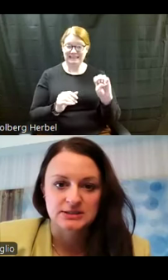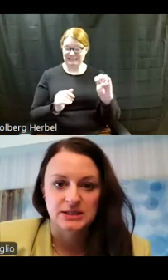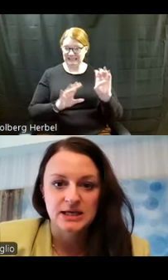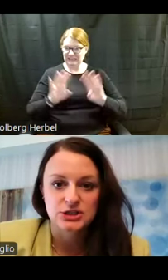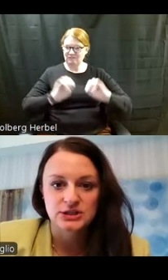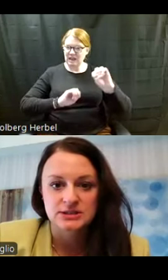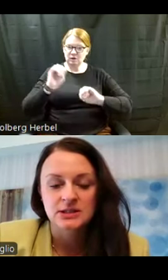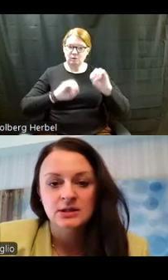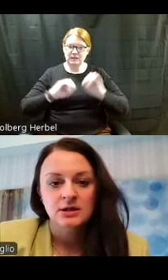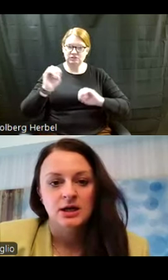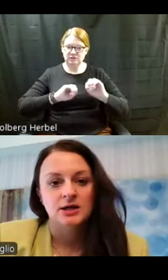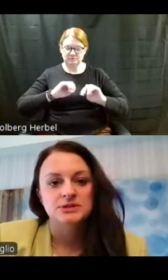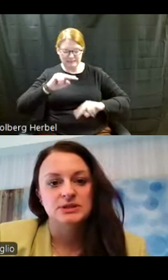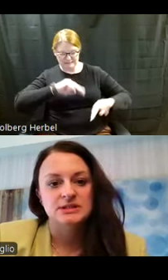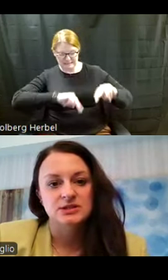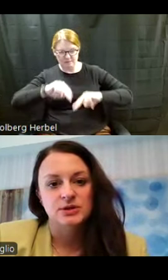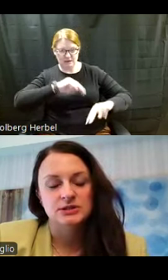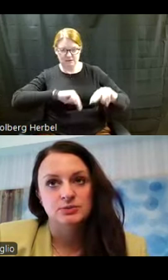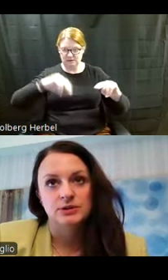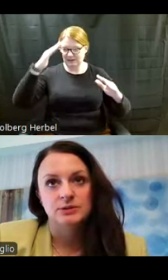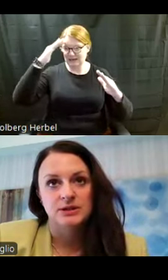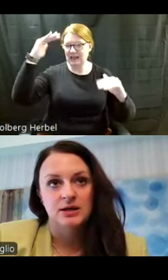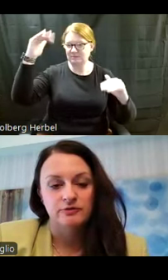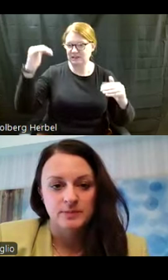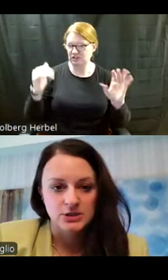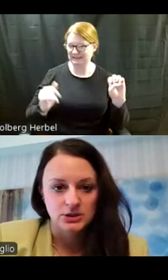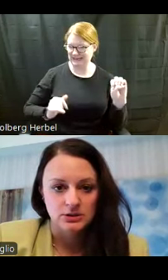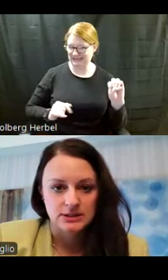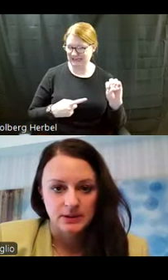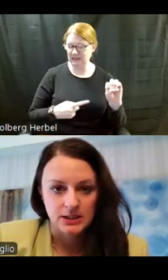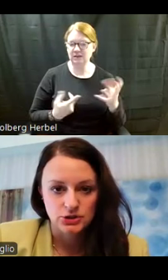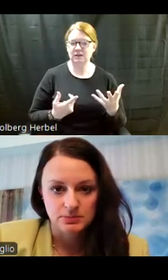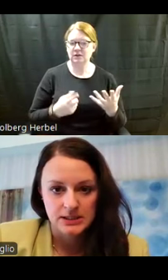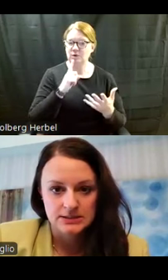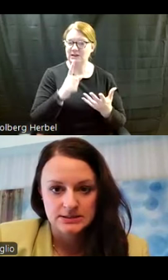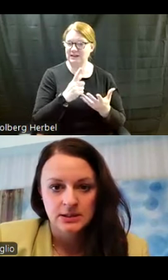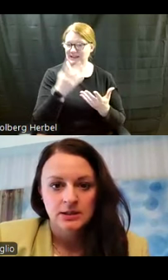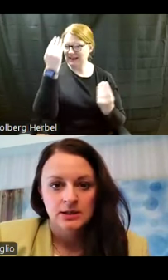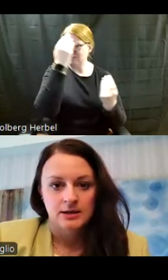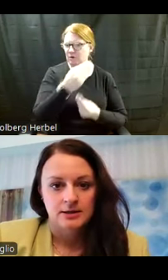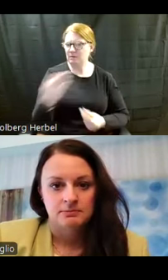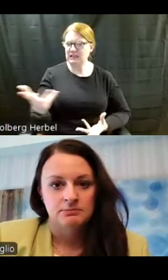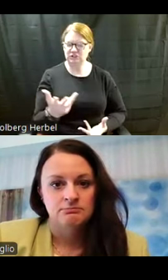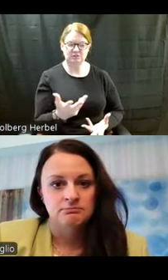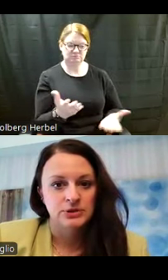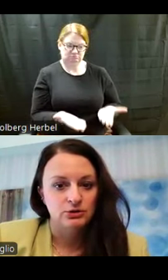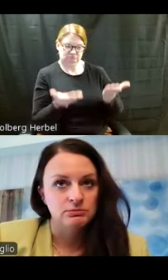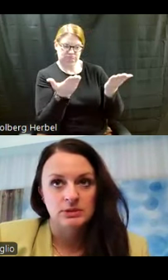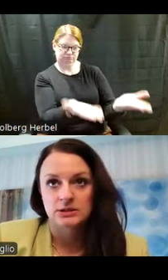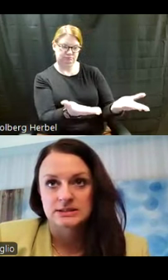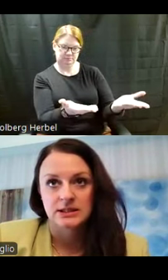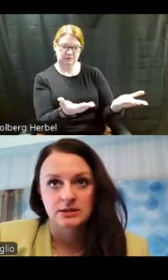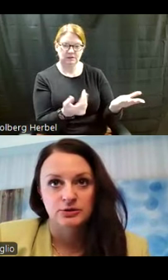examination, expectations. So this is going to really be that information dissemination piece, you